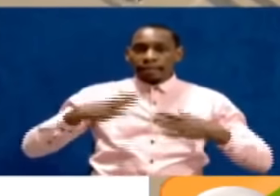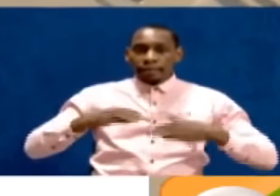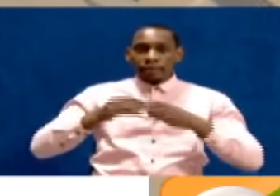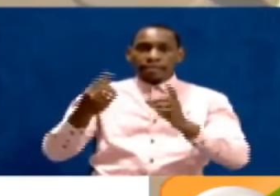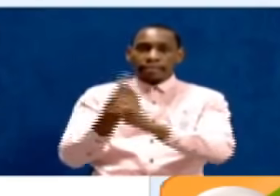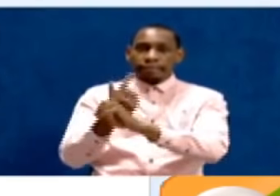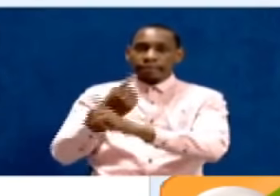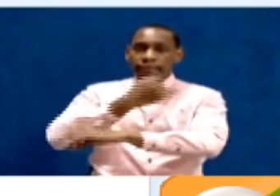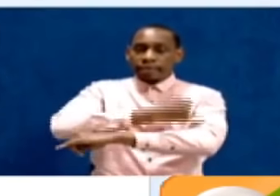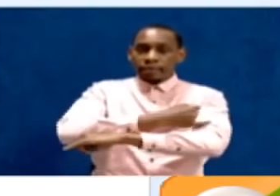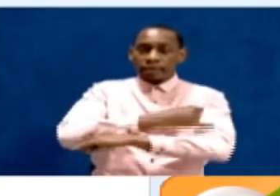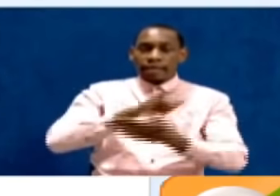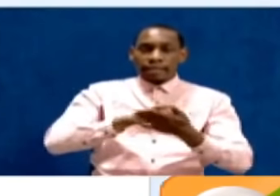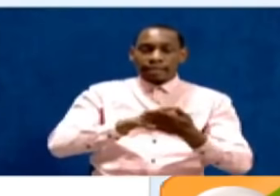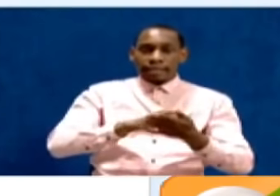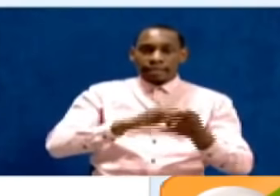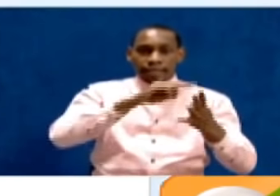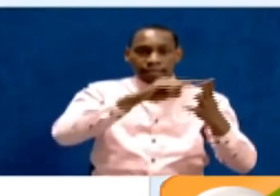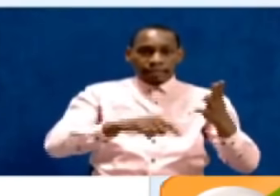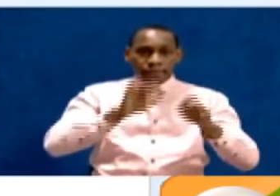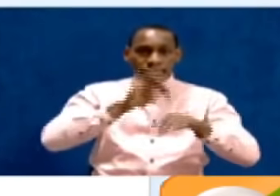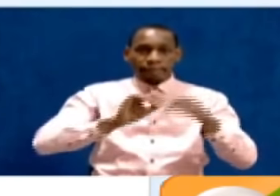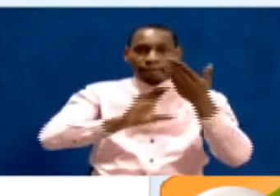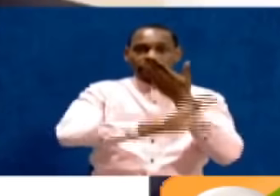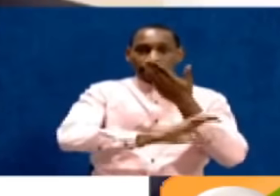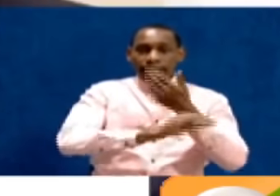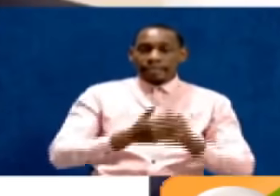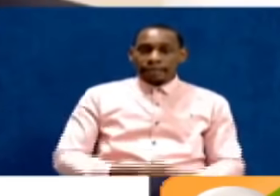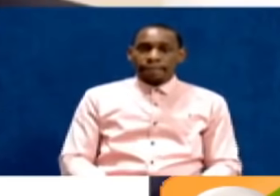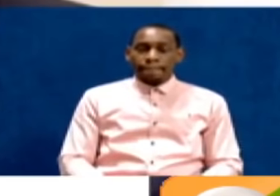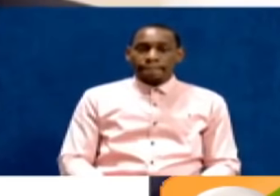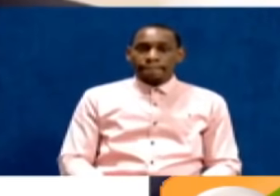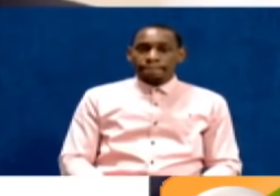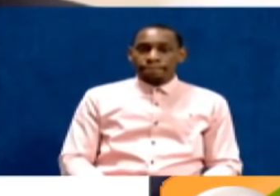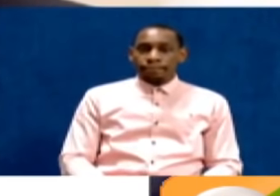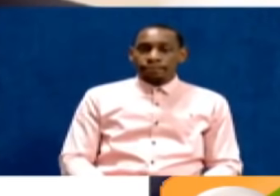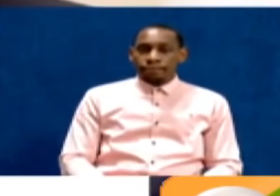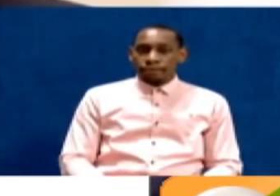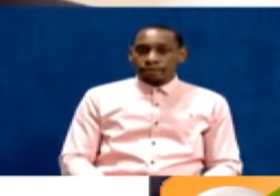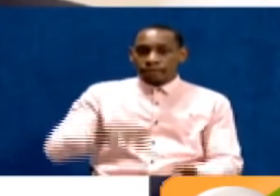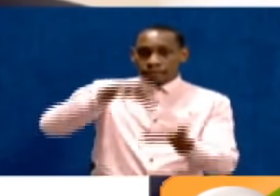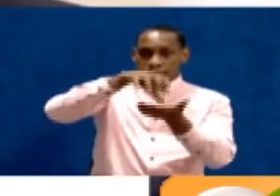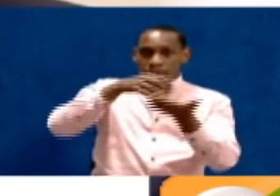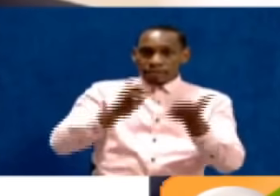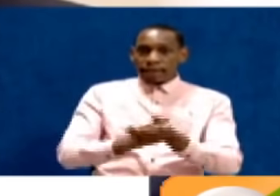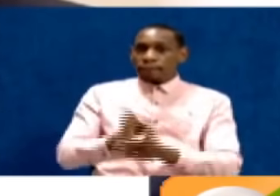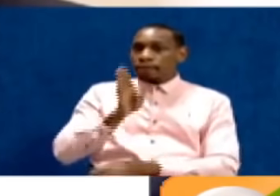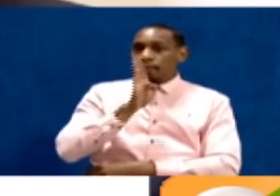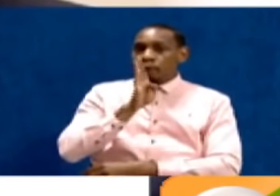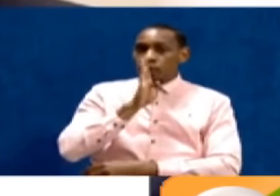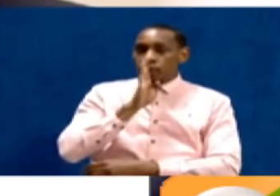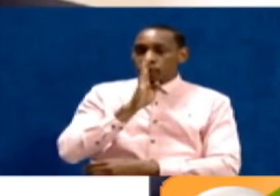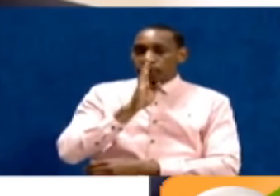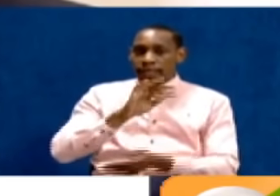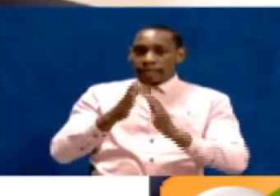various institutions, as the bane of the country. Where we are, with a debt that is close to